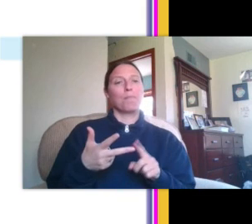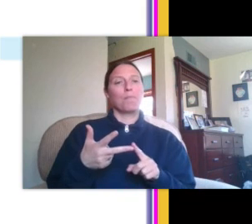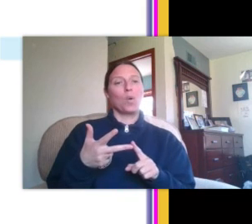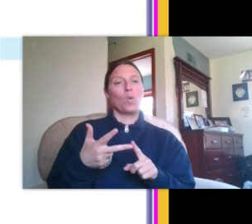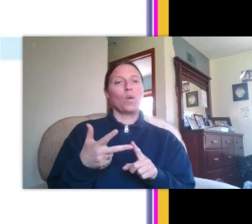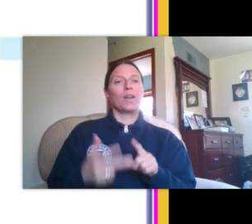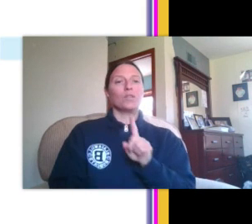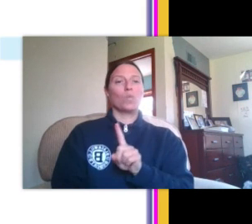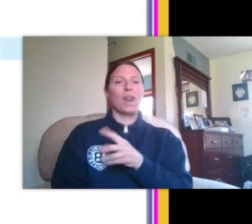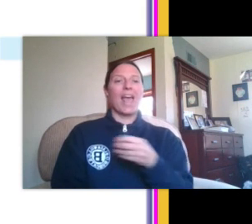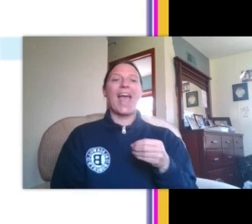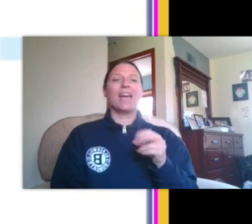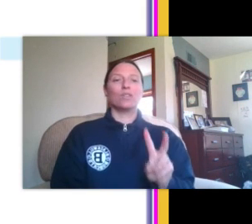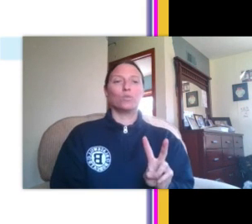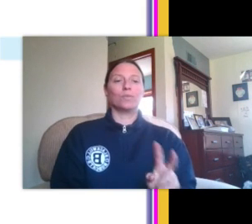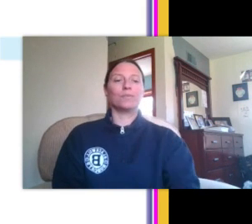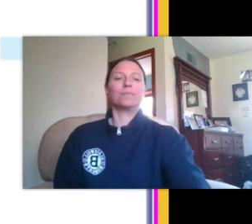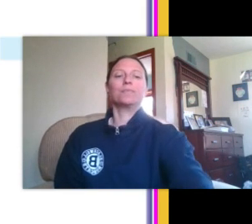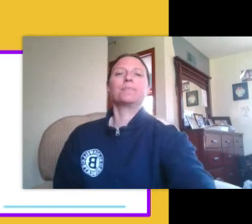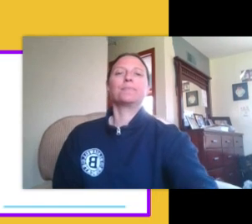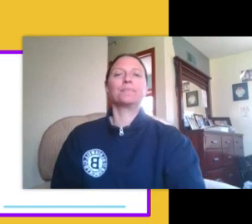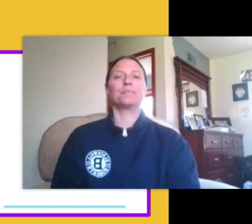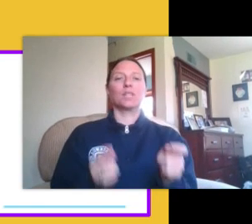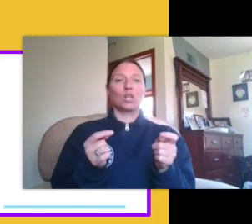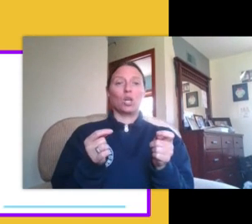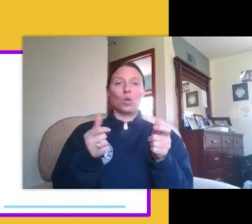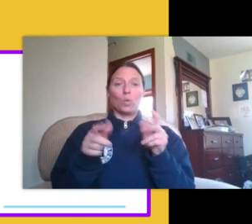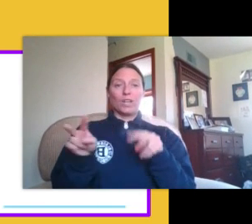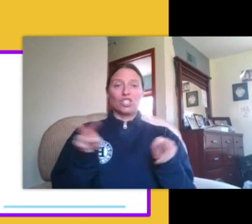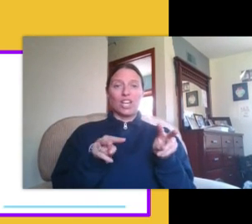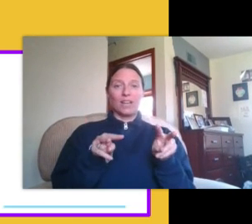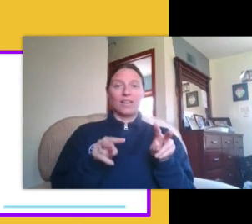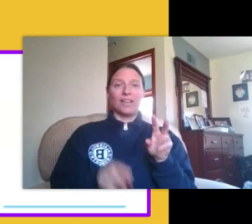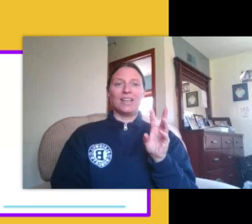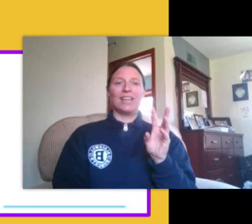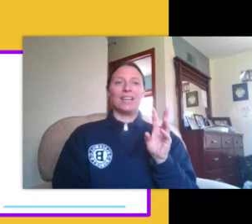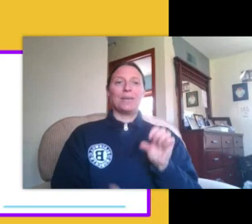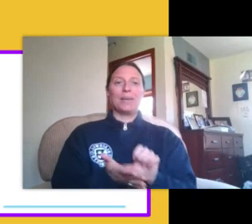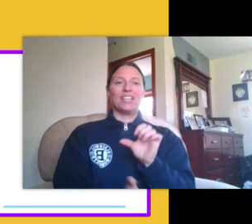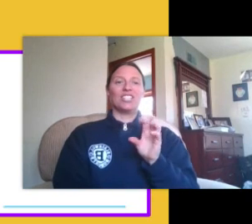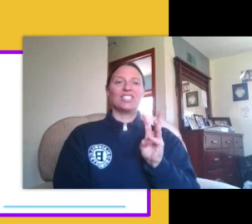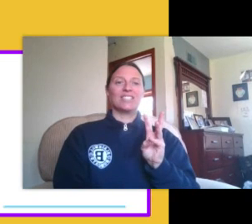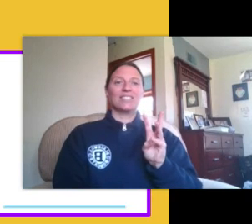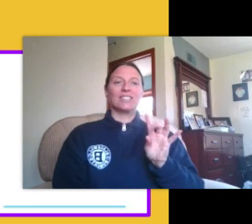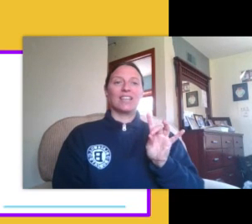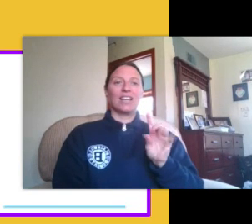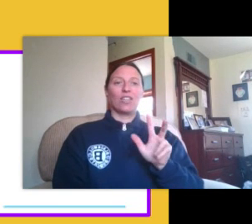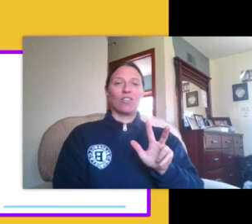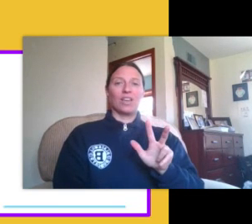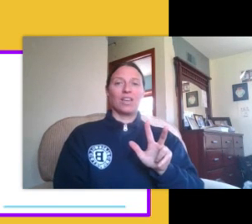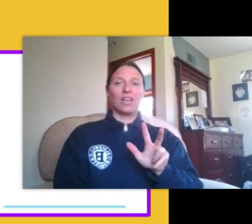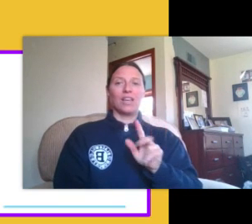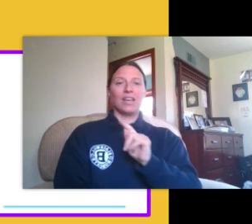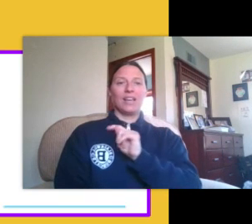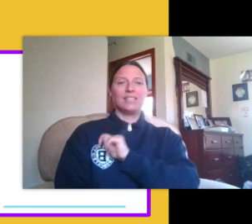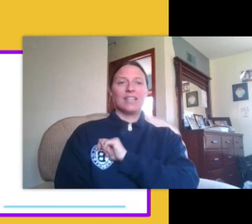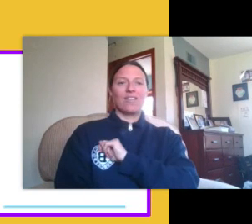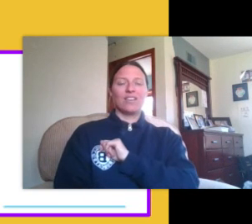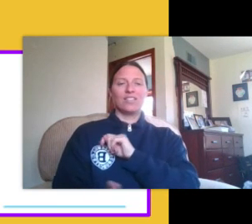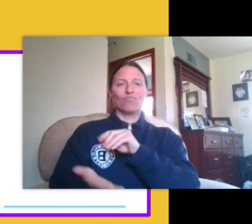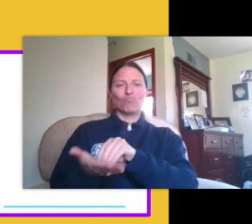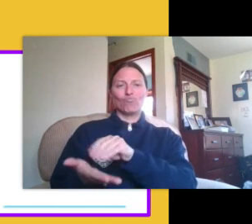2. Quick check on page 683. Terrence records the number of emails